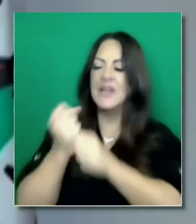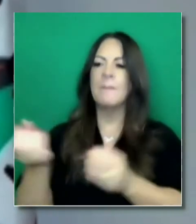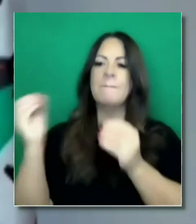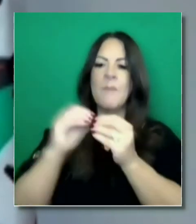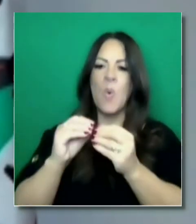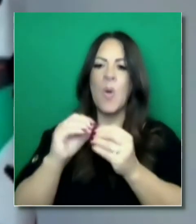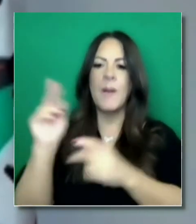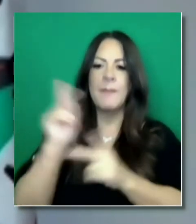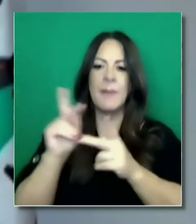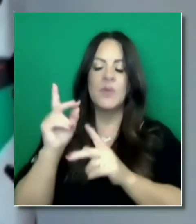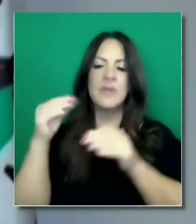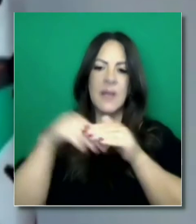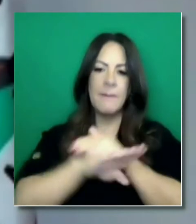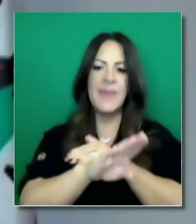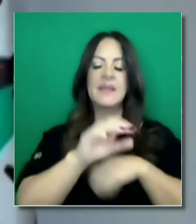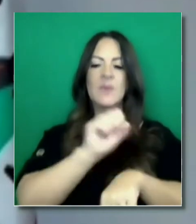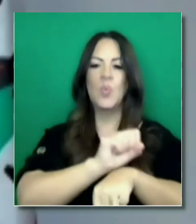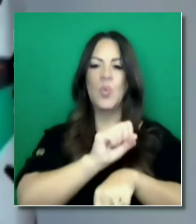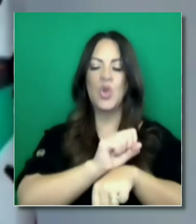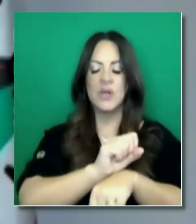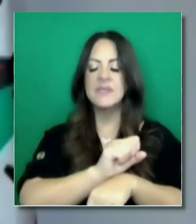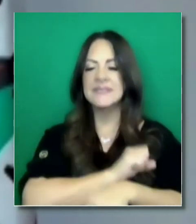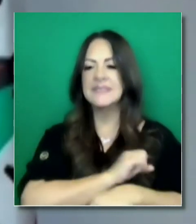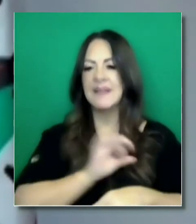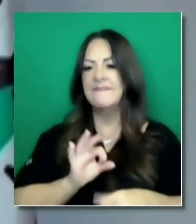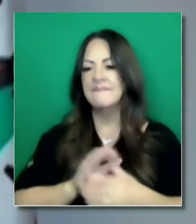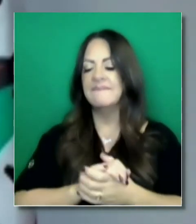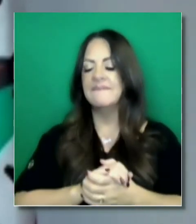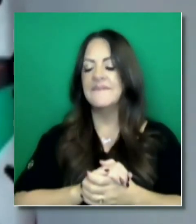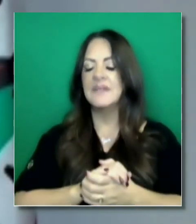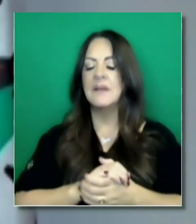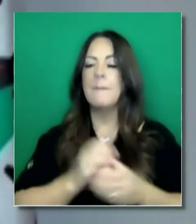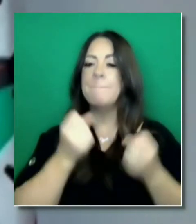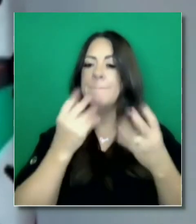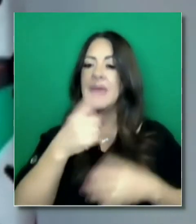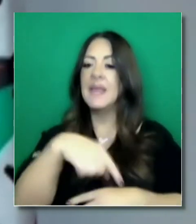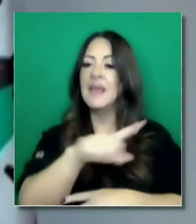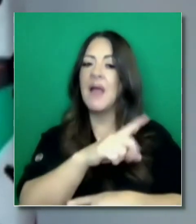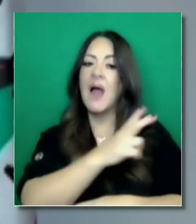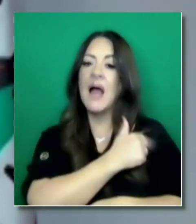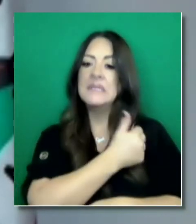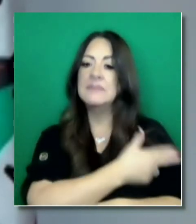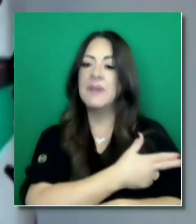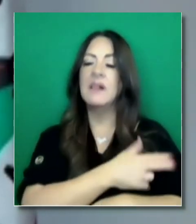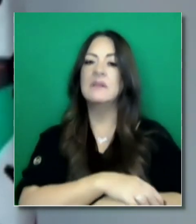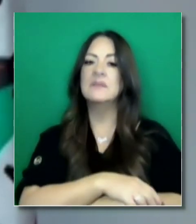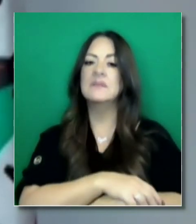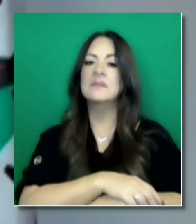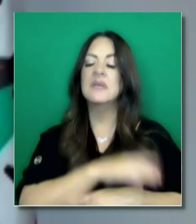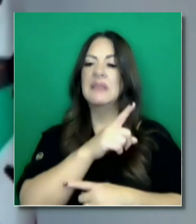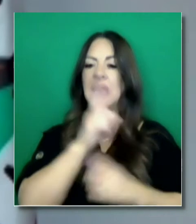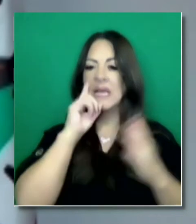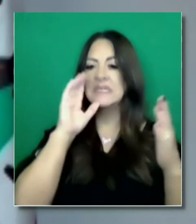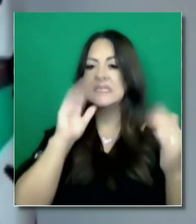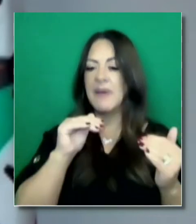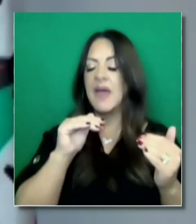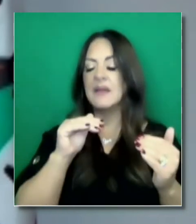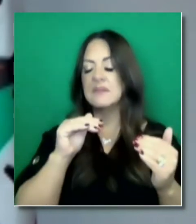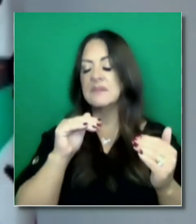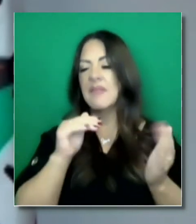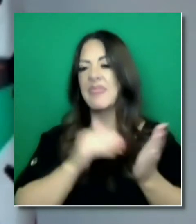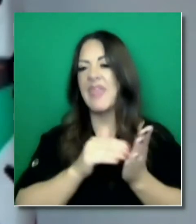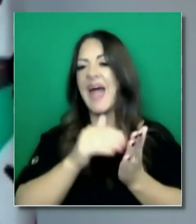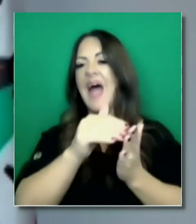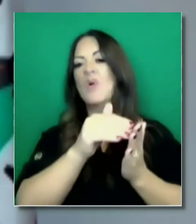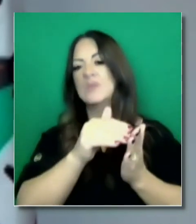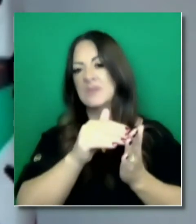level, but also the various hospitals that very routinely during this time expect hundreds, if not thousands, of